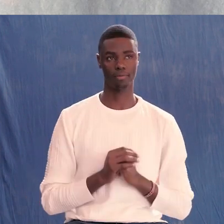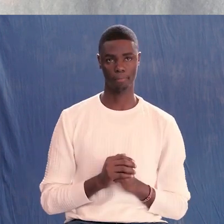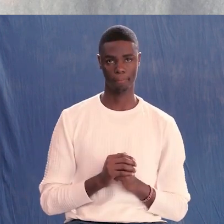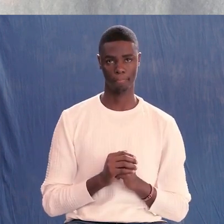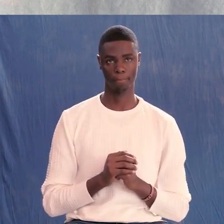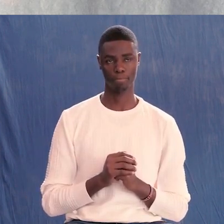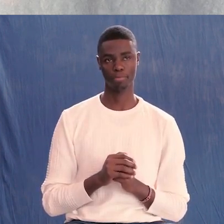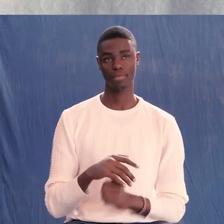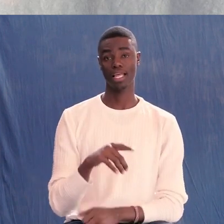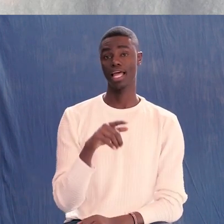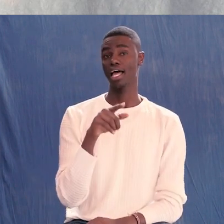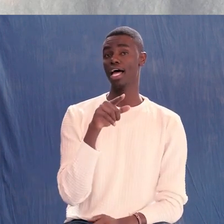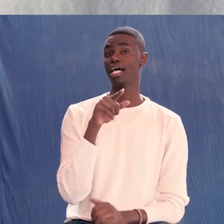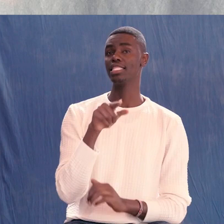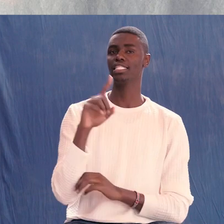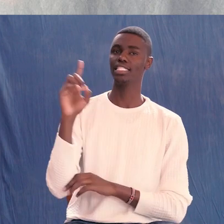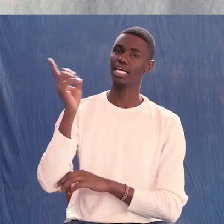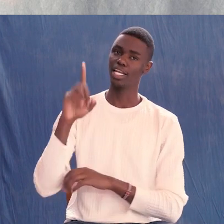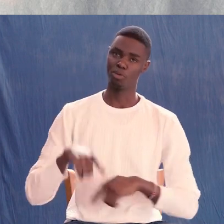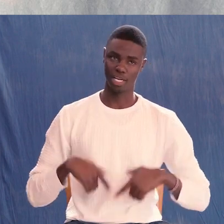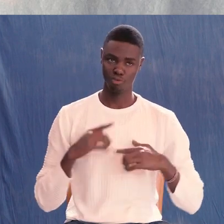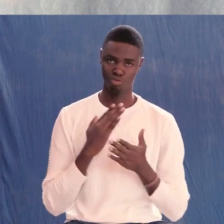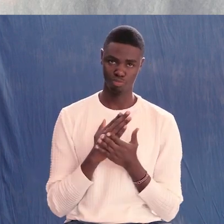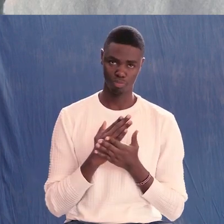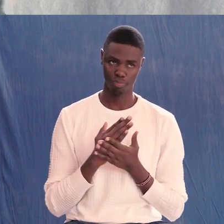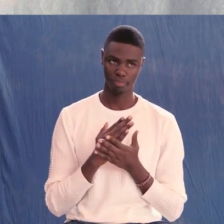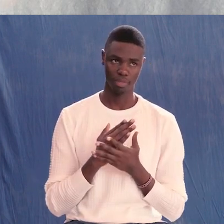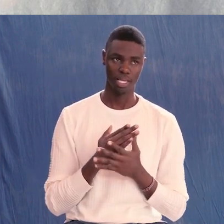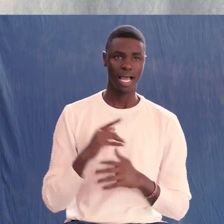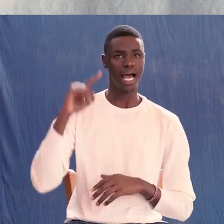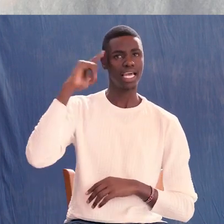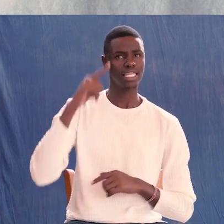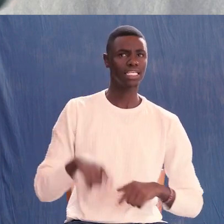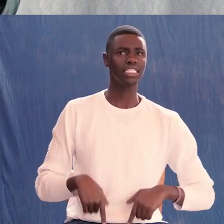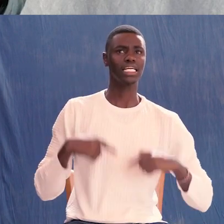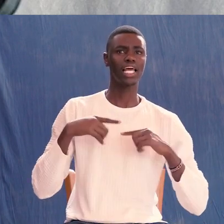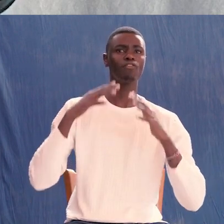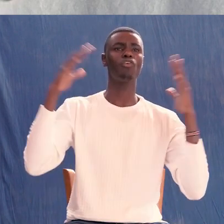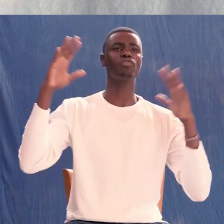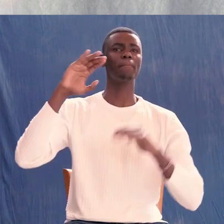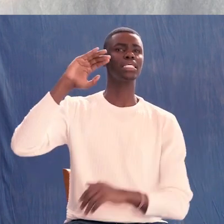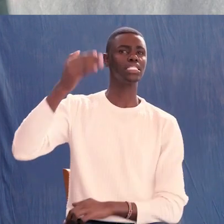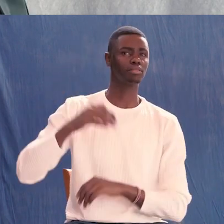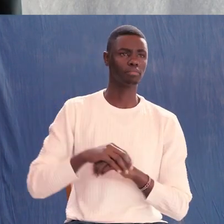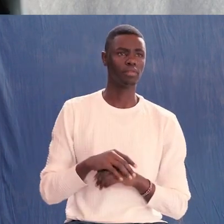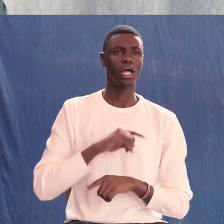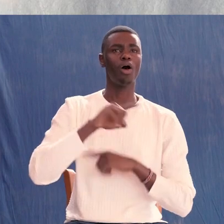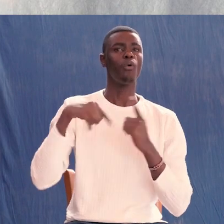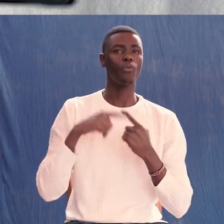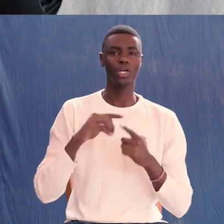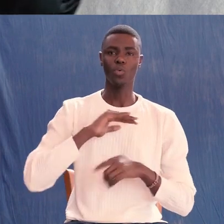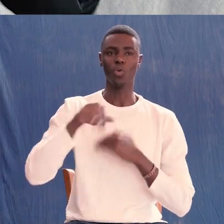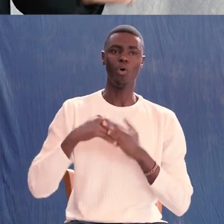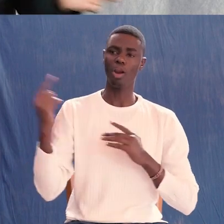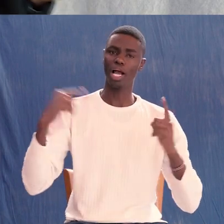And this is Nairobi life, isn't it? I think it's the life of the big city. When we've all come from